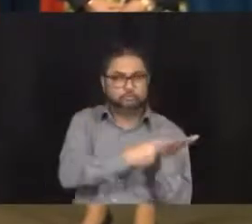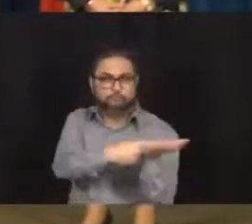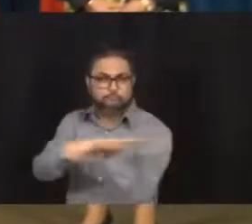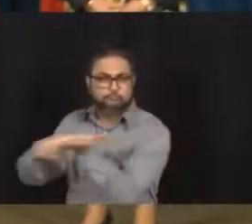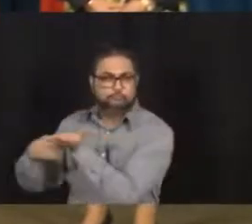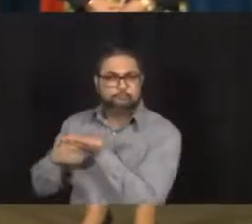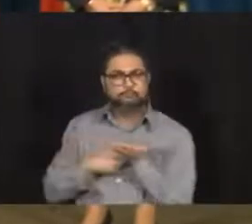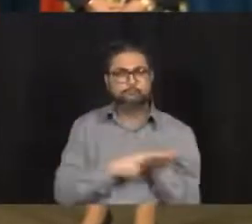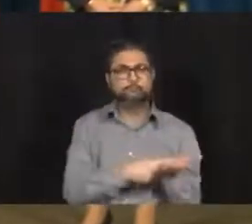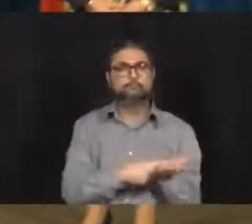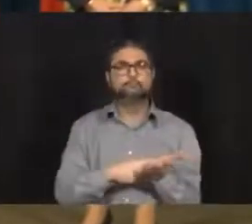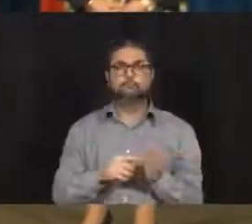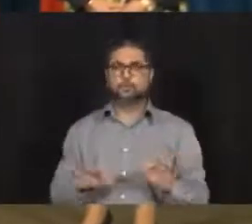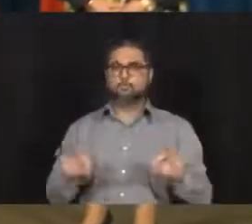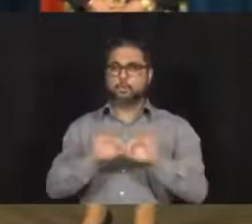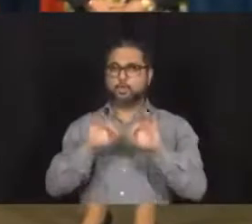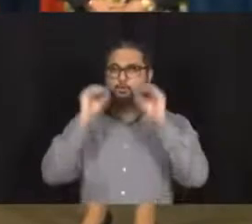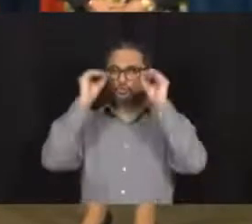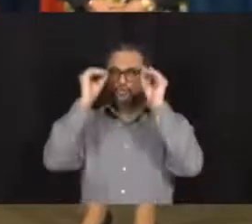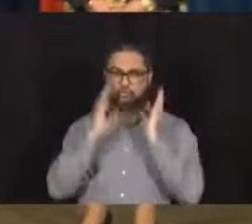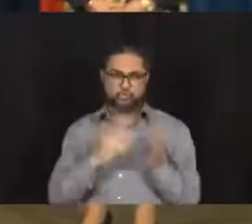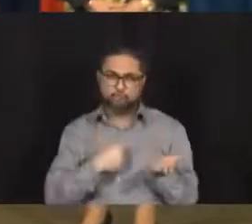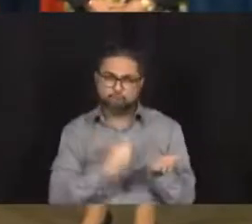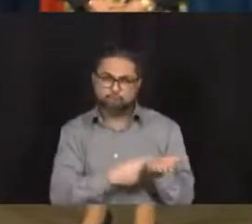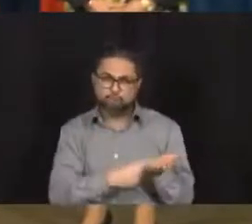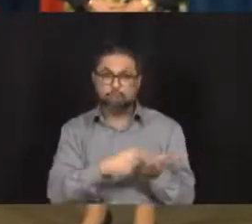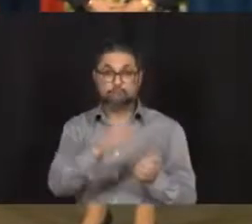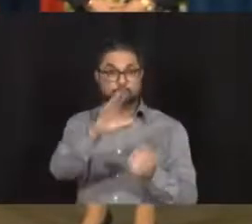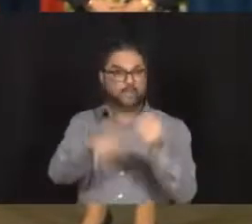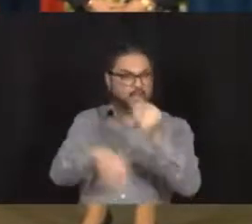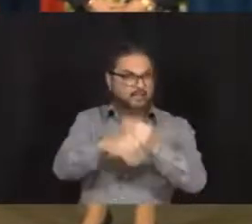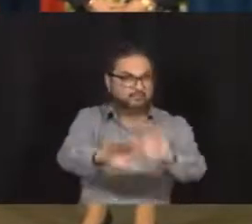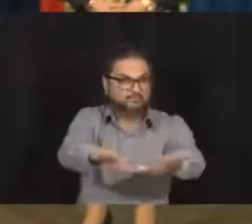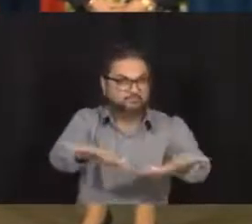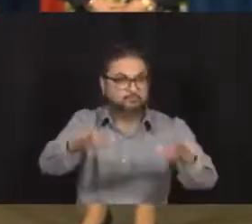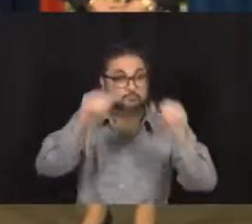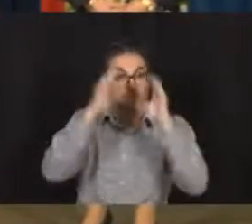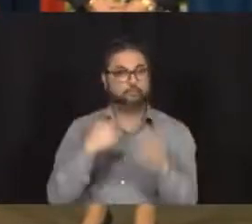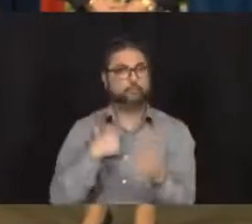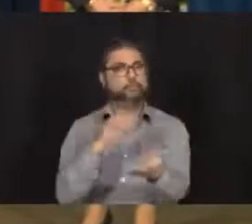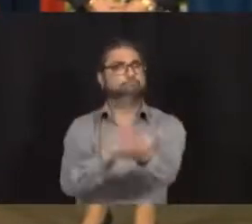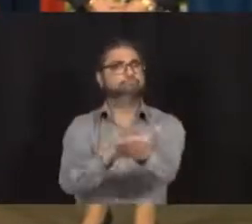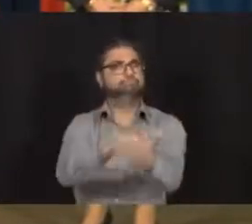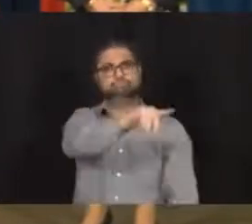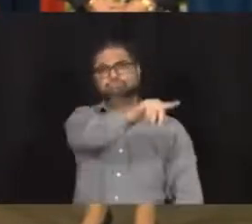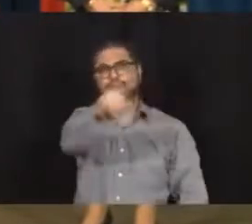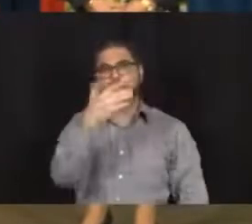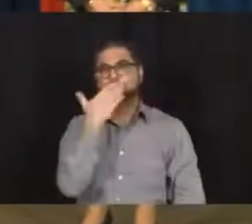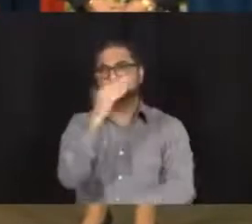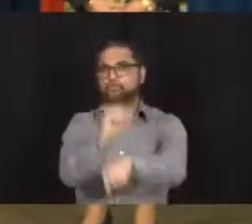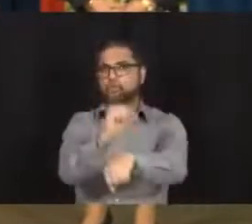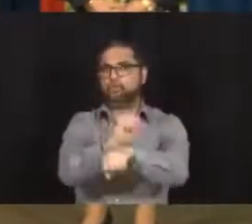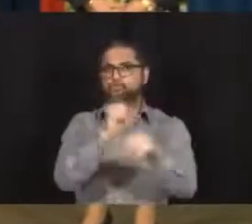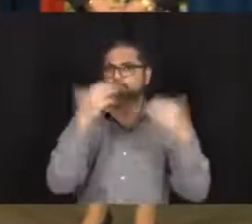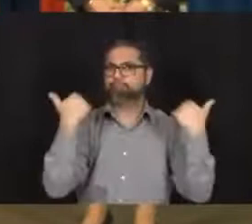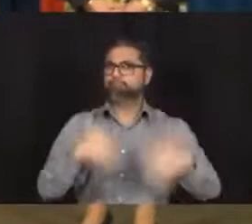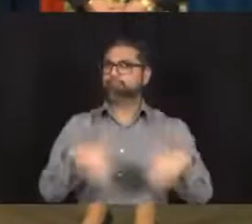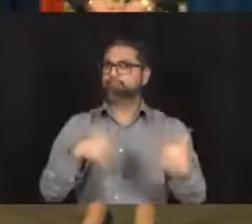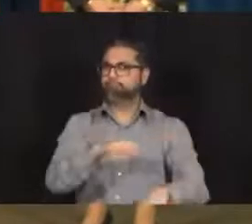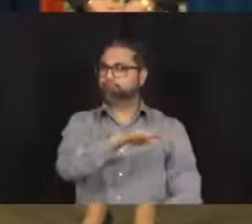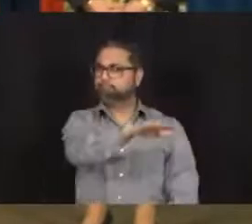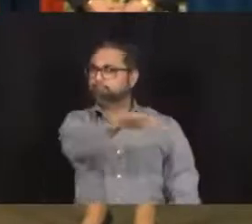to our teachers, and by the way, another shout out to the teachers. You're doing an incredible job in the circumstances that we're facing right